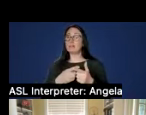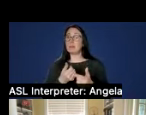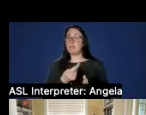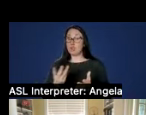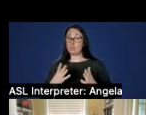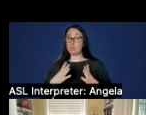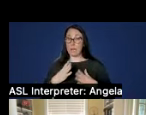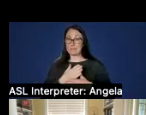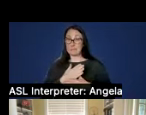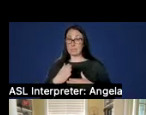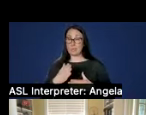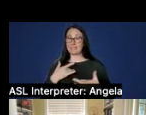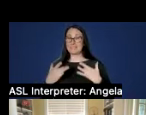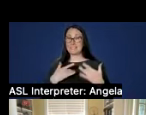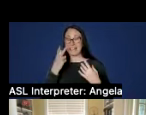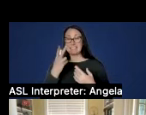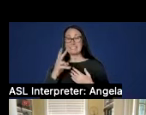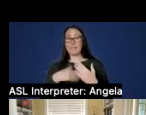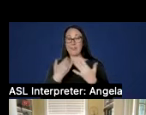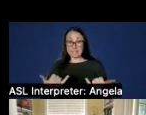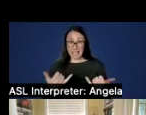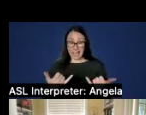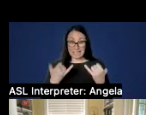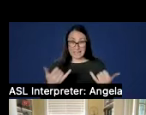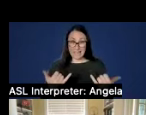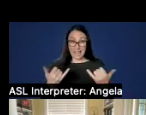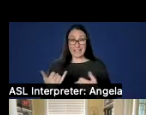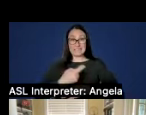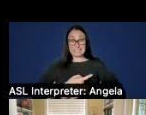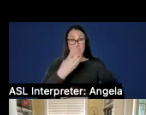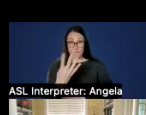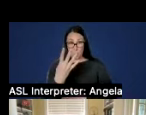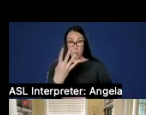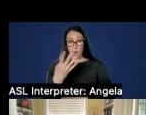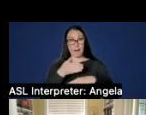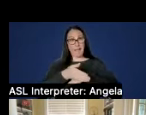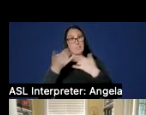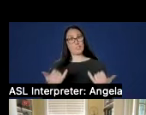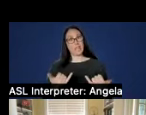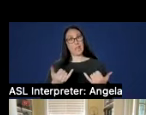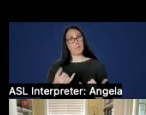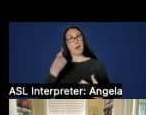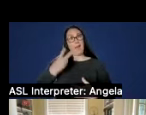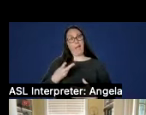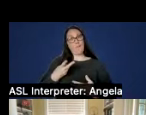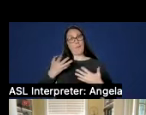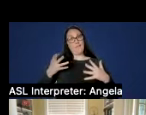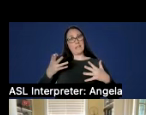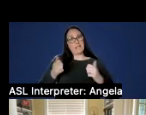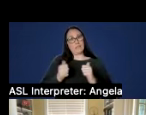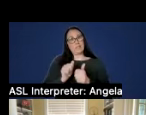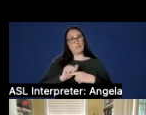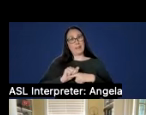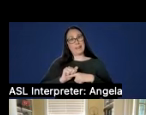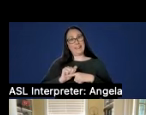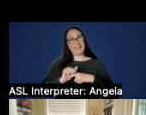to see you guys all today. We're on day 4, and this is after today, halfway through our training. Next